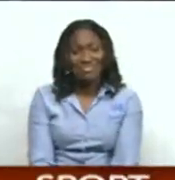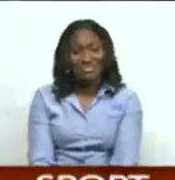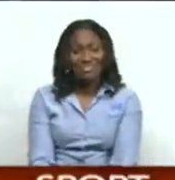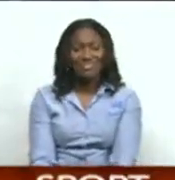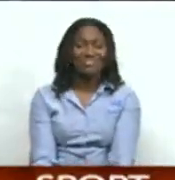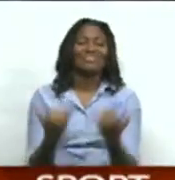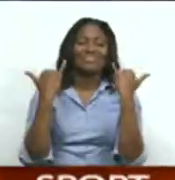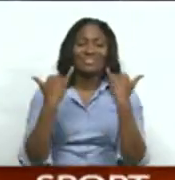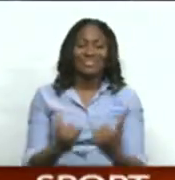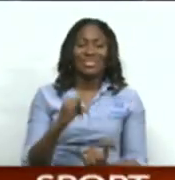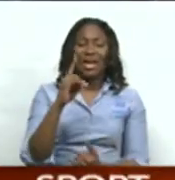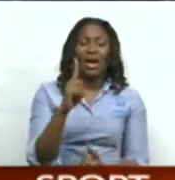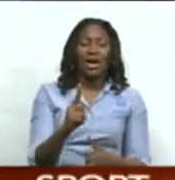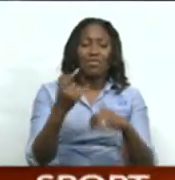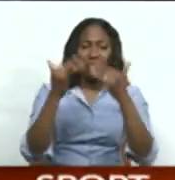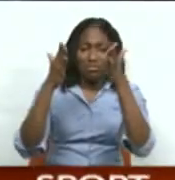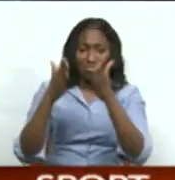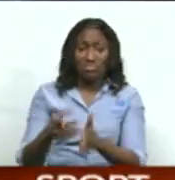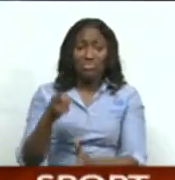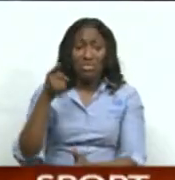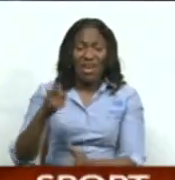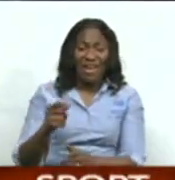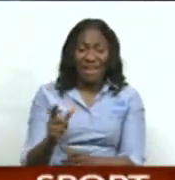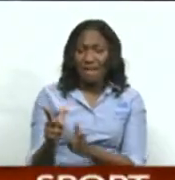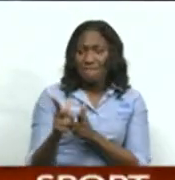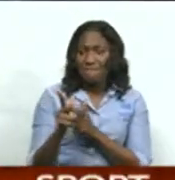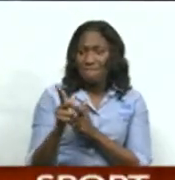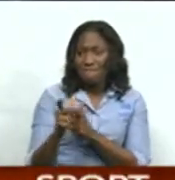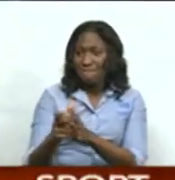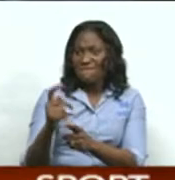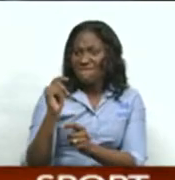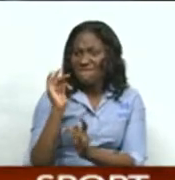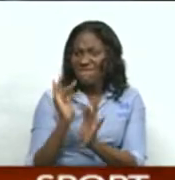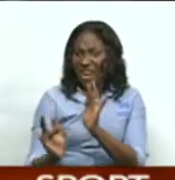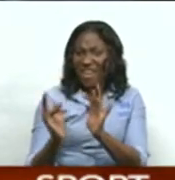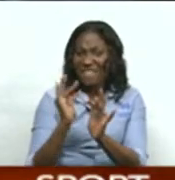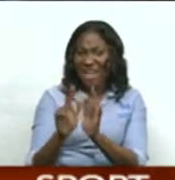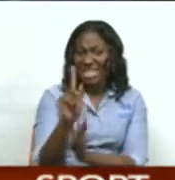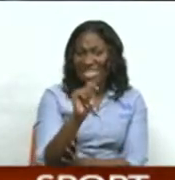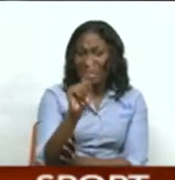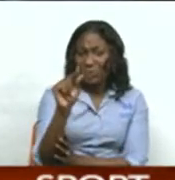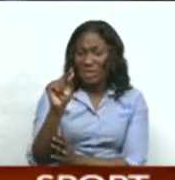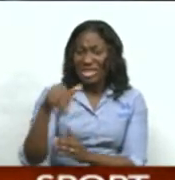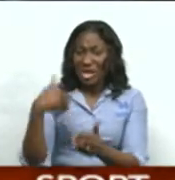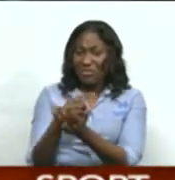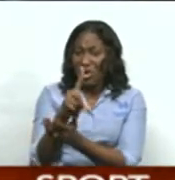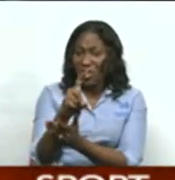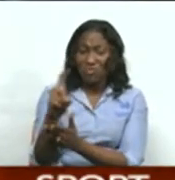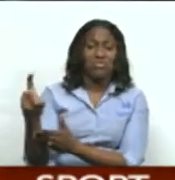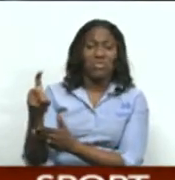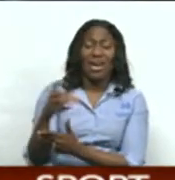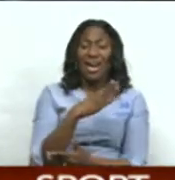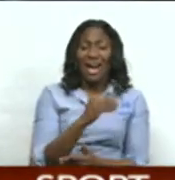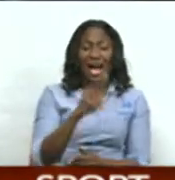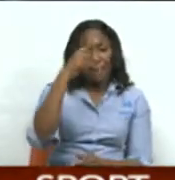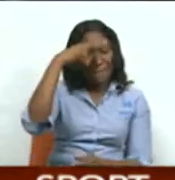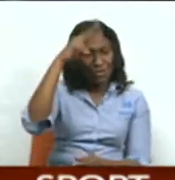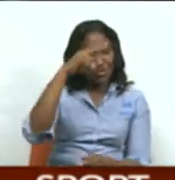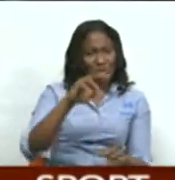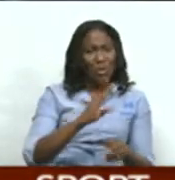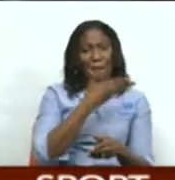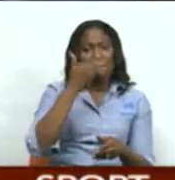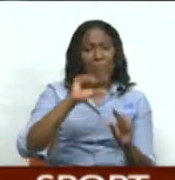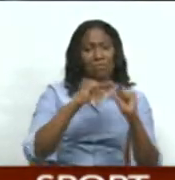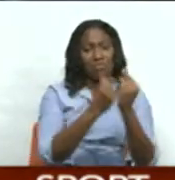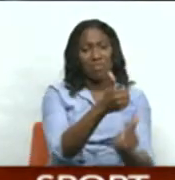Jan Lofty Eaton breaks records for the fastest men's T20 international century, and Mexico tops Group A of the CONCACAF